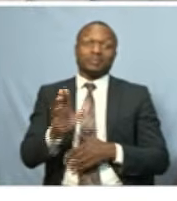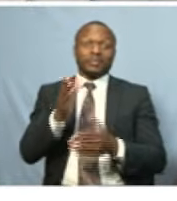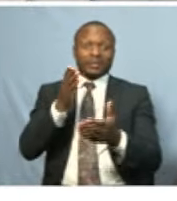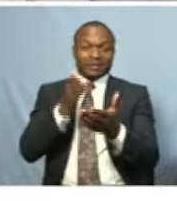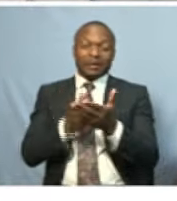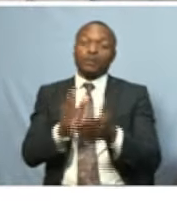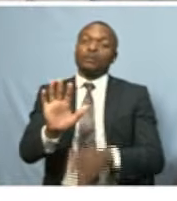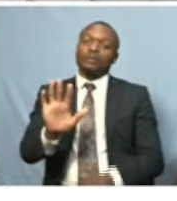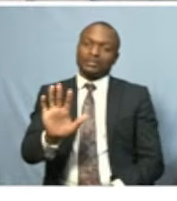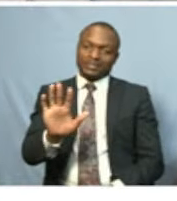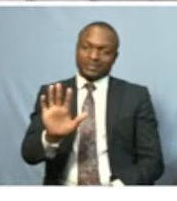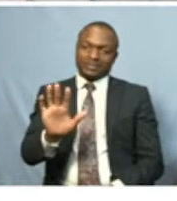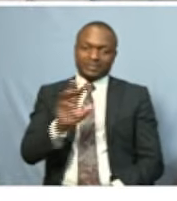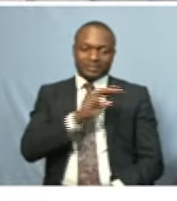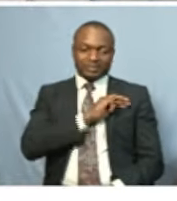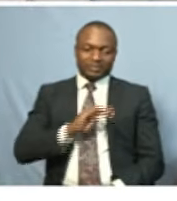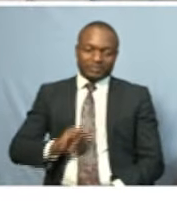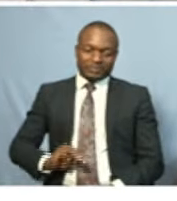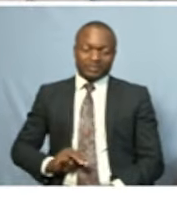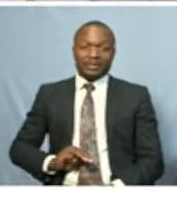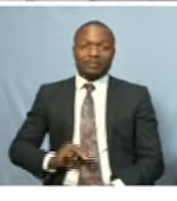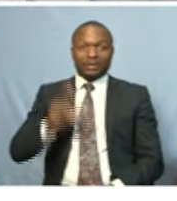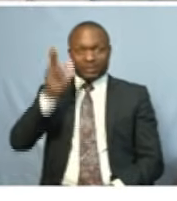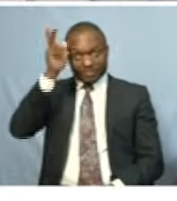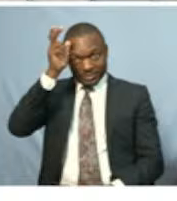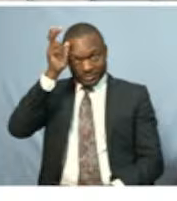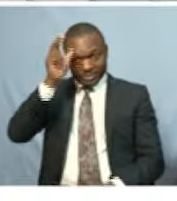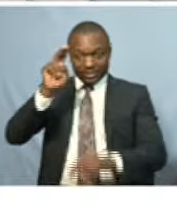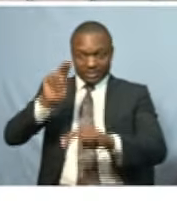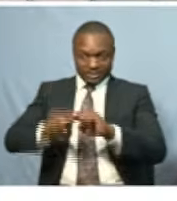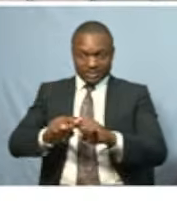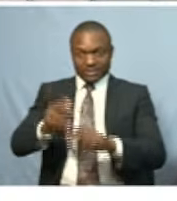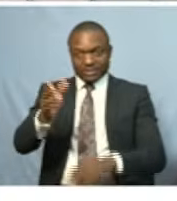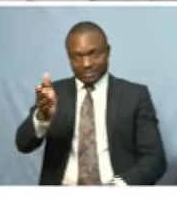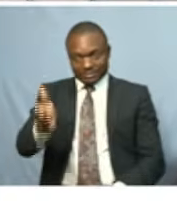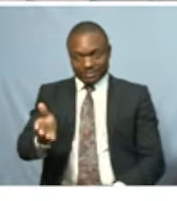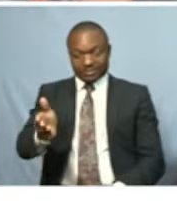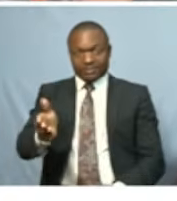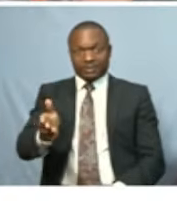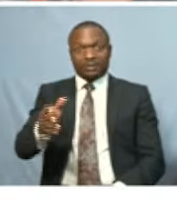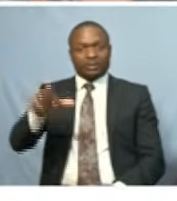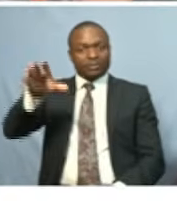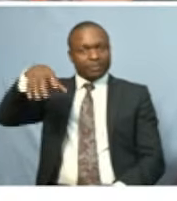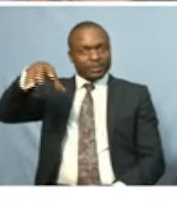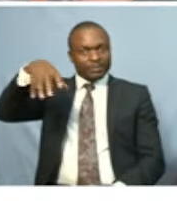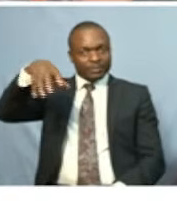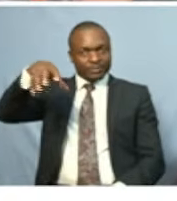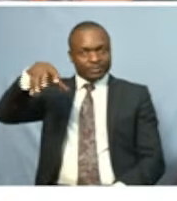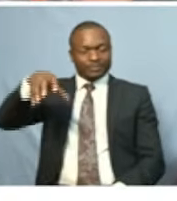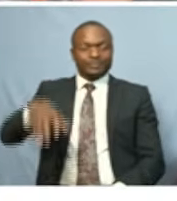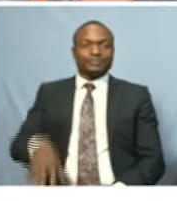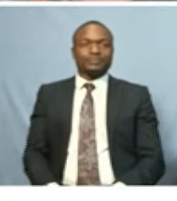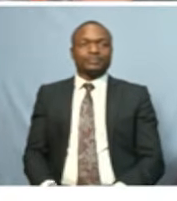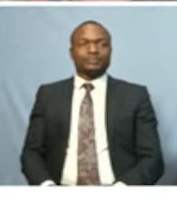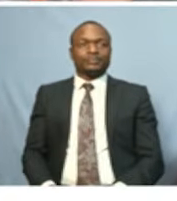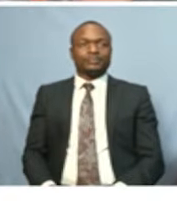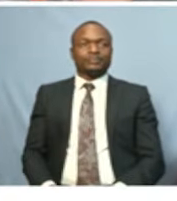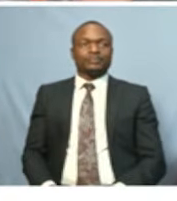arrangement... Order, the Honorable Member Fonkana, you may take your seat. You can ring the bells.